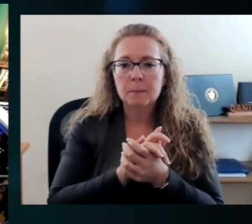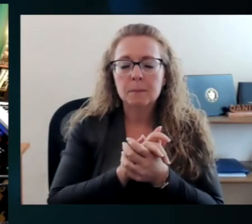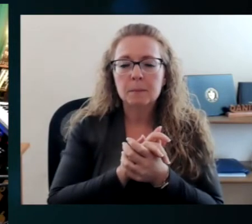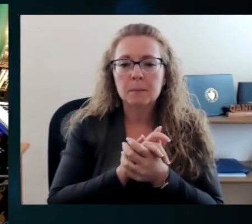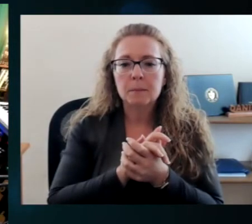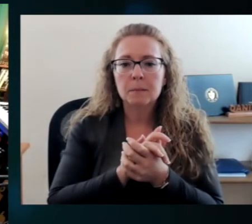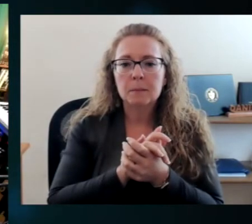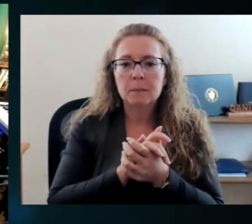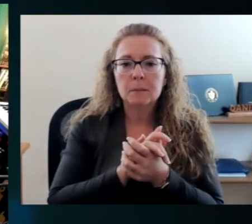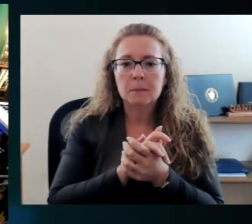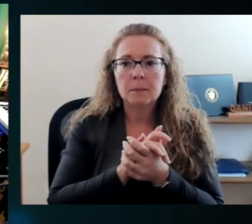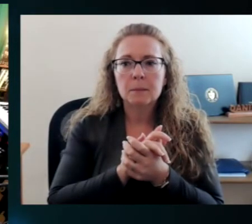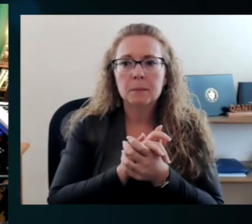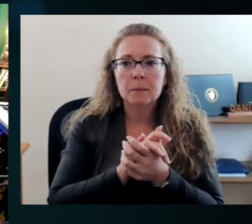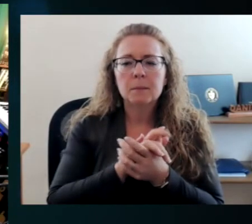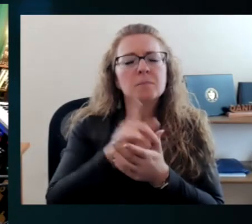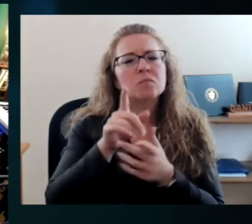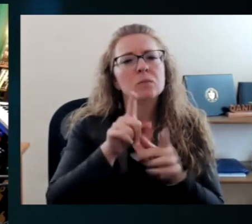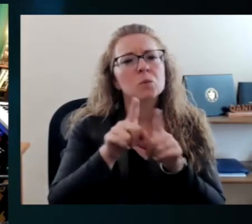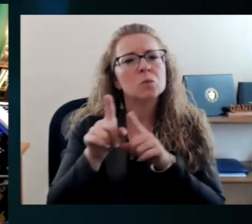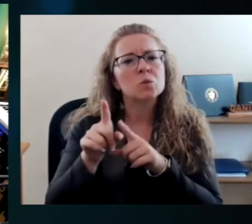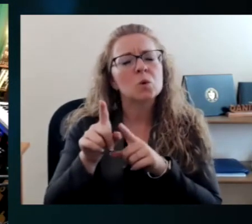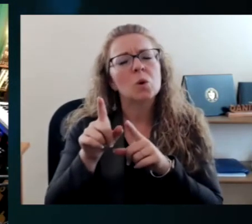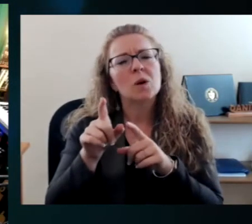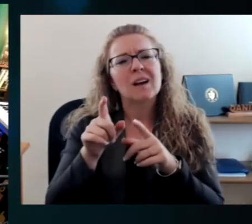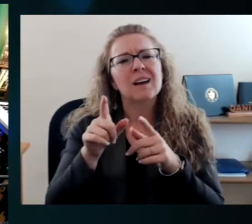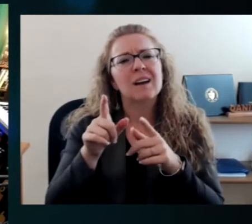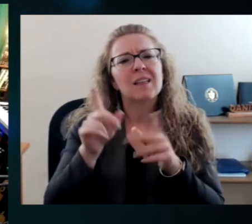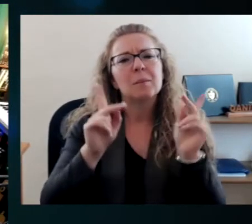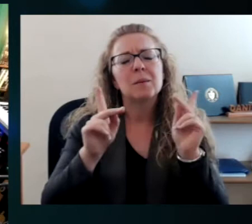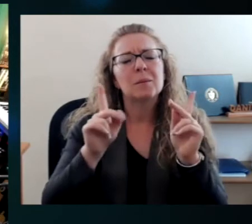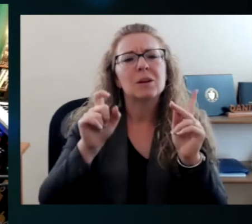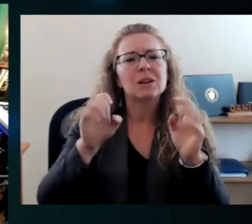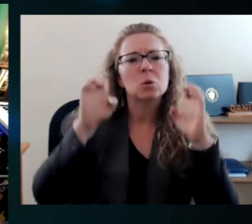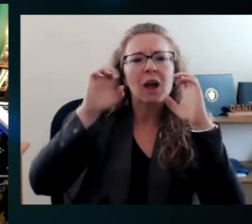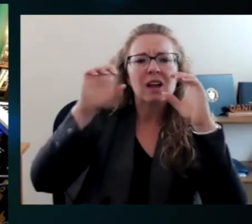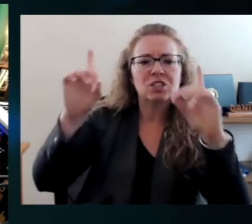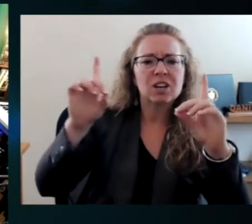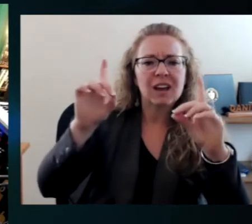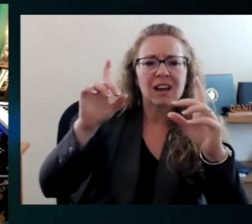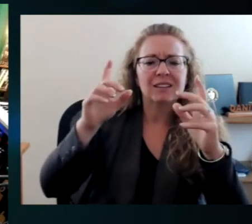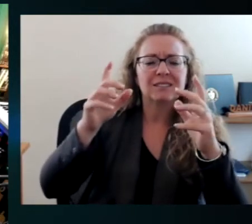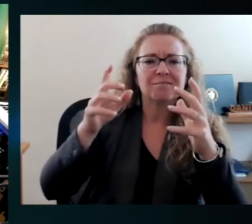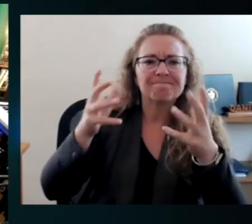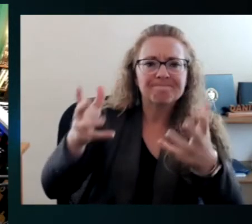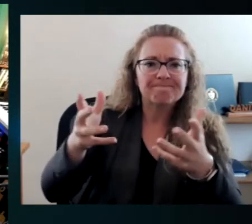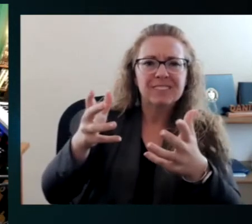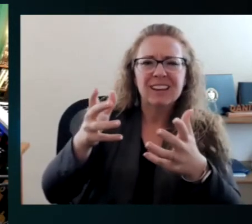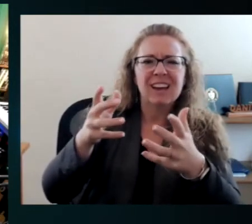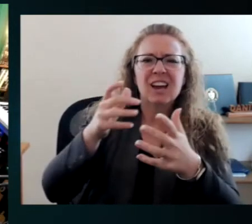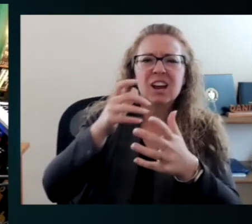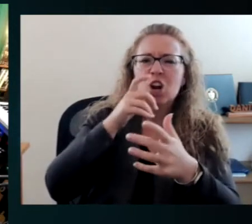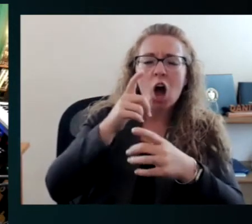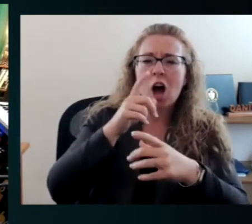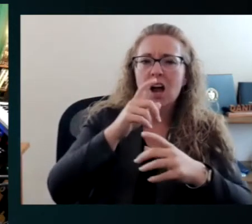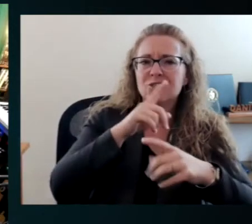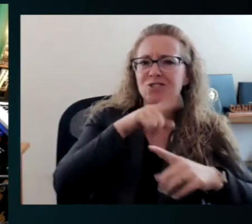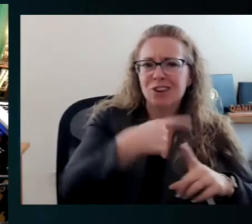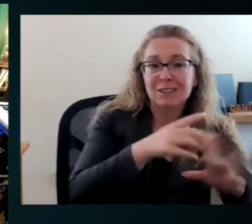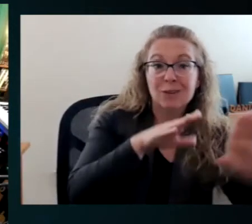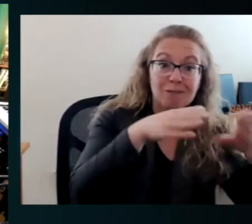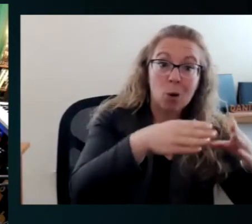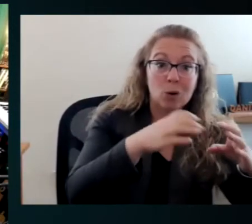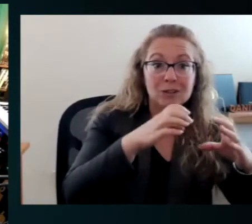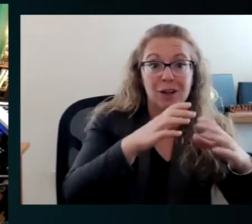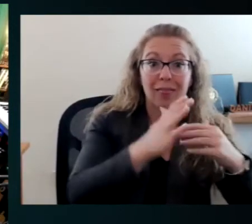educating of the comfortable majority. And so like how do we balance that? Like, what is the strategy